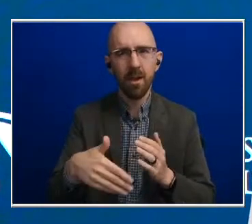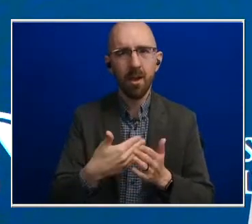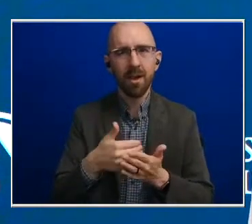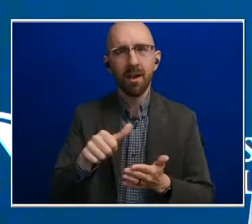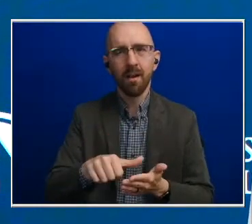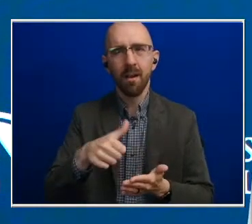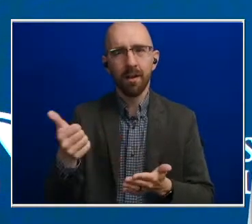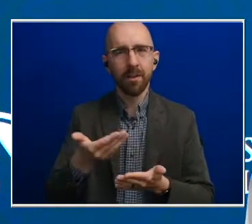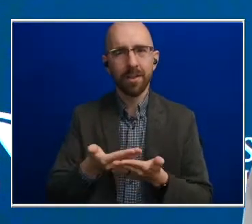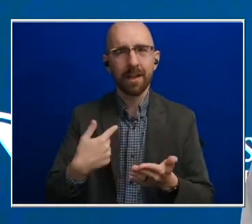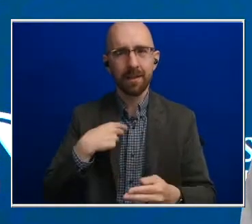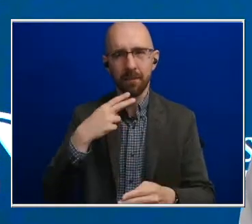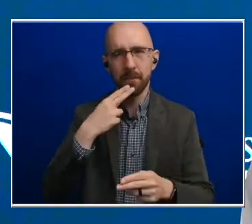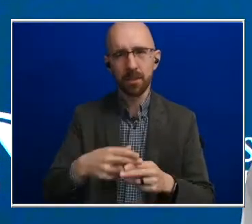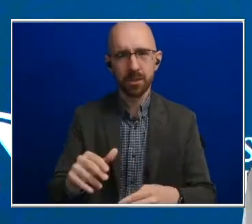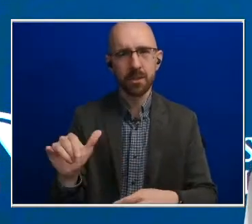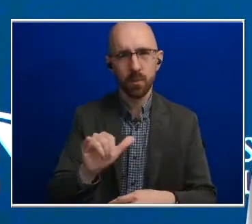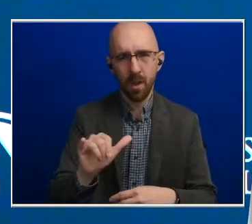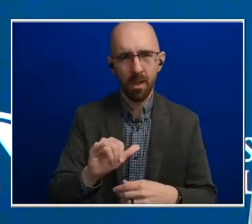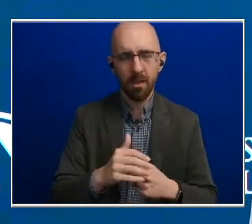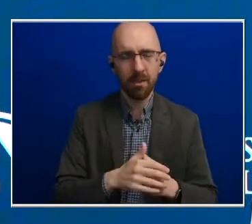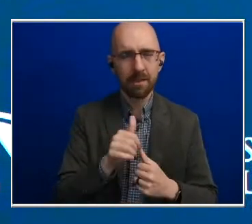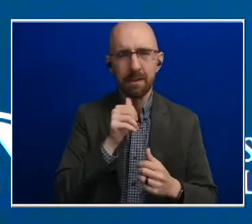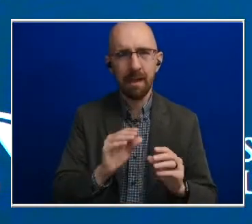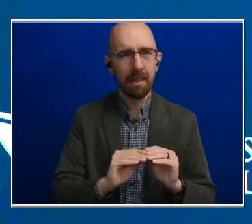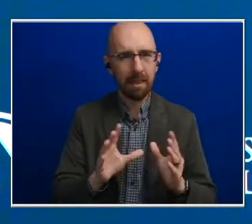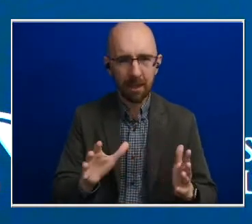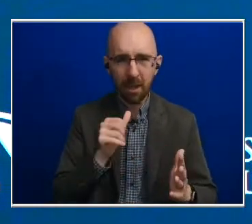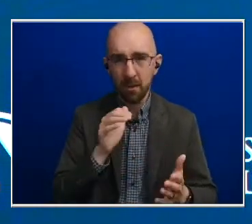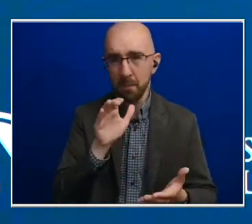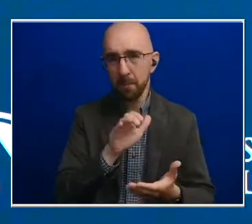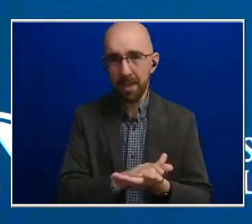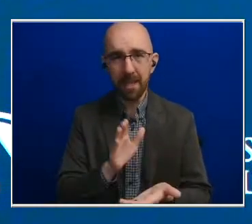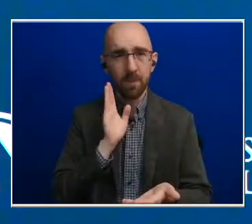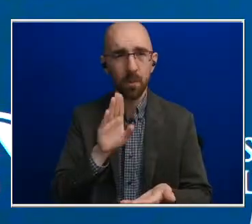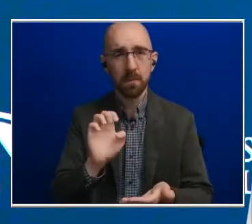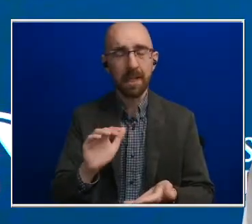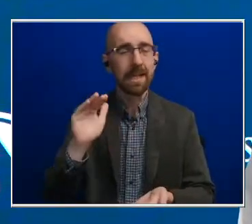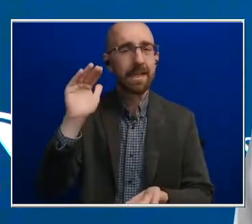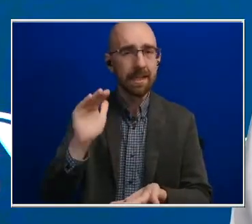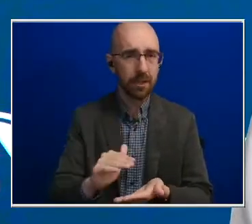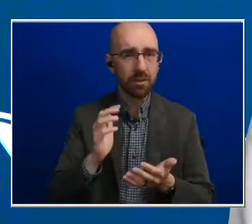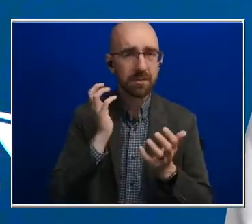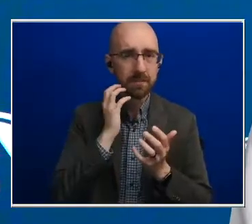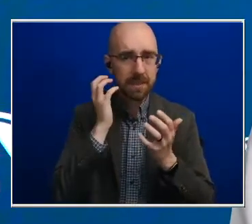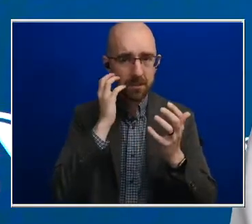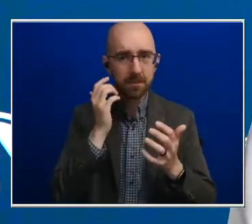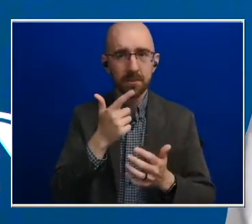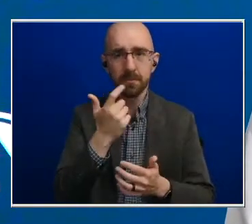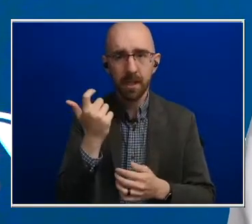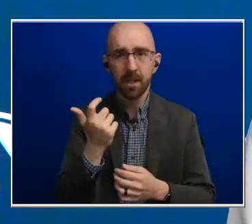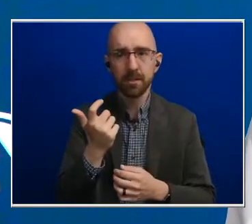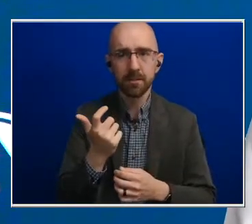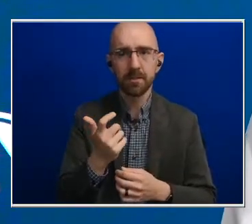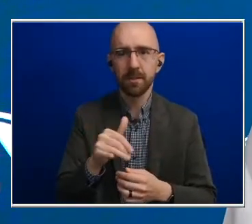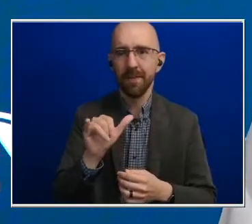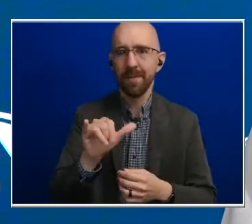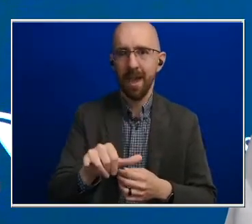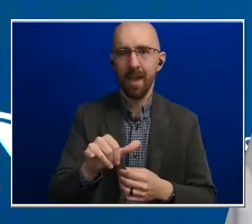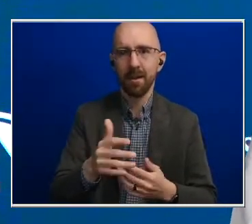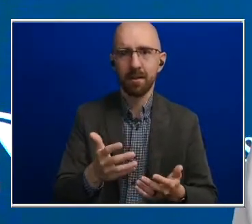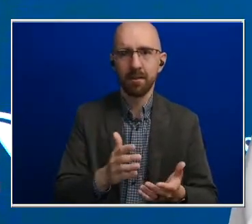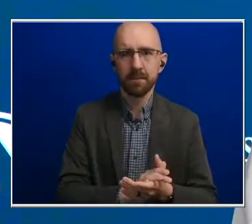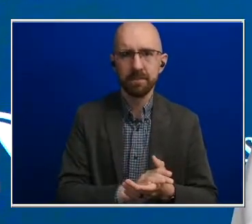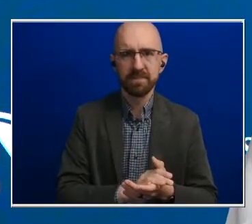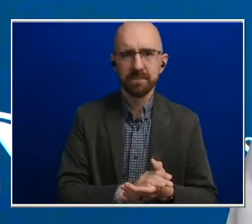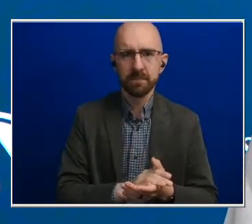well. It's not clear. I don't believe there will be a decrease in measles because of that, just because of the long